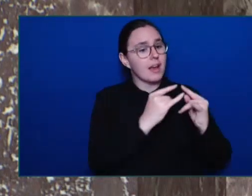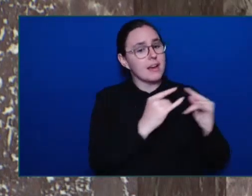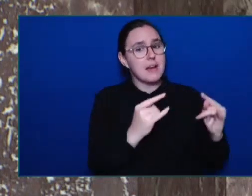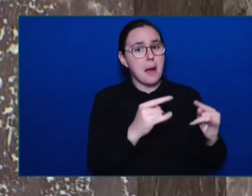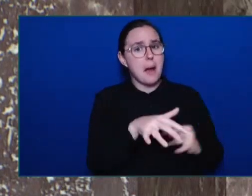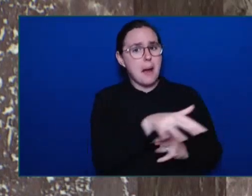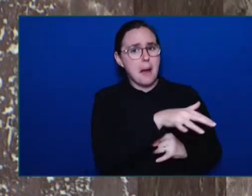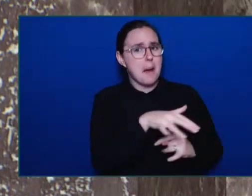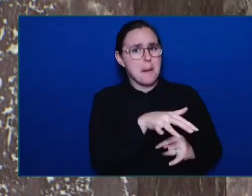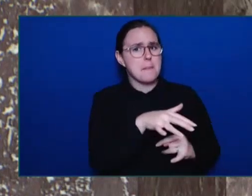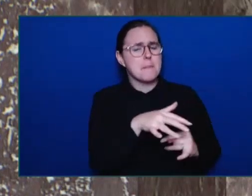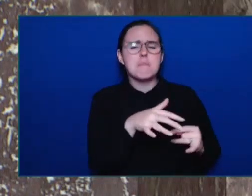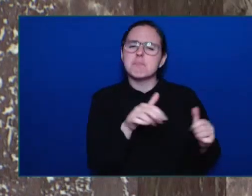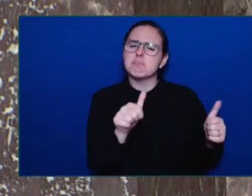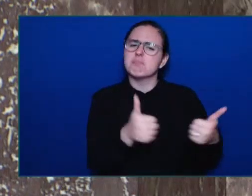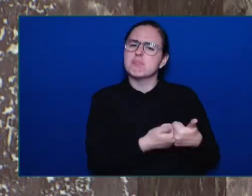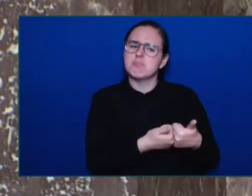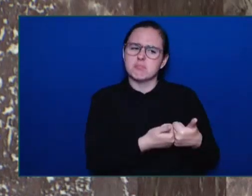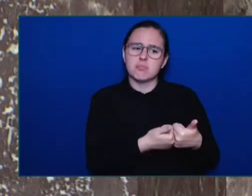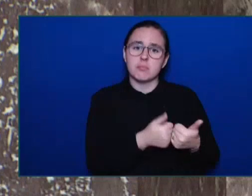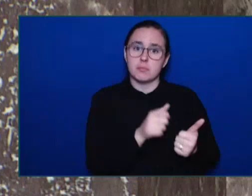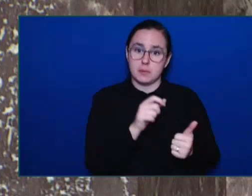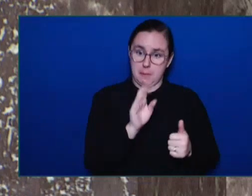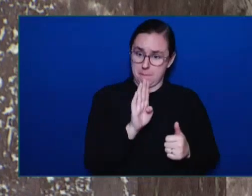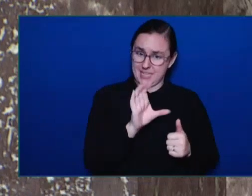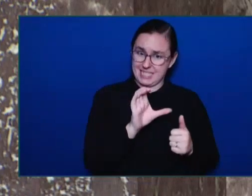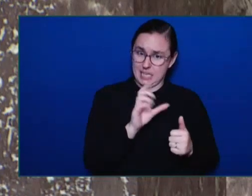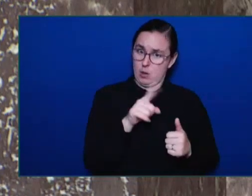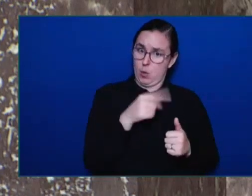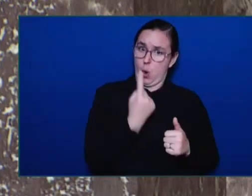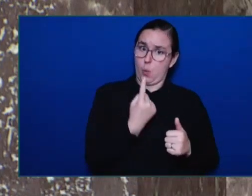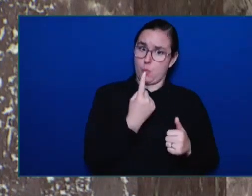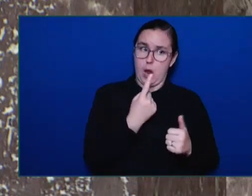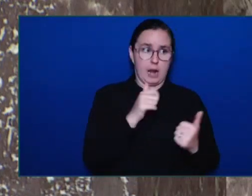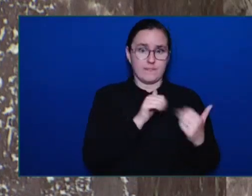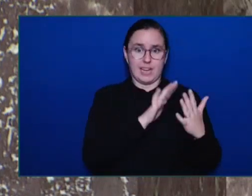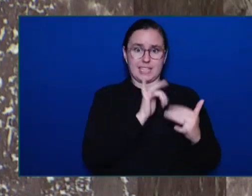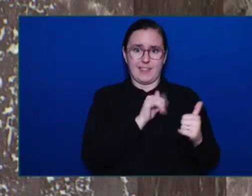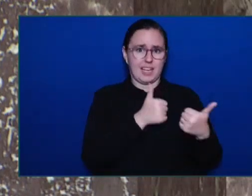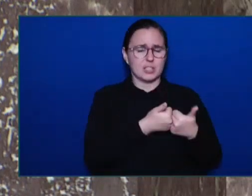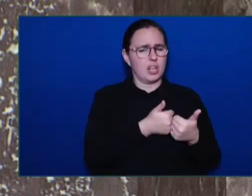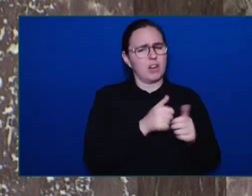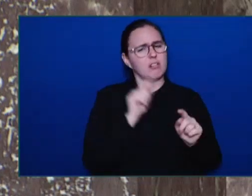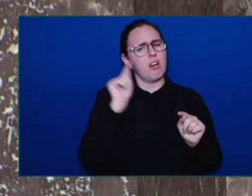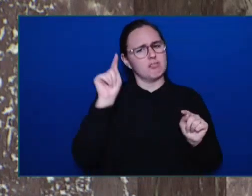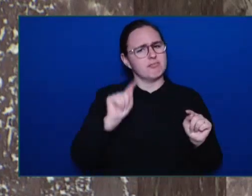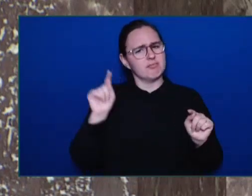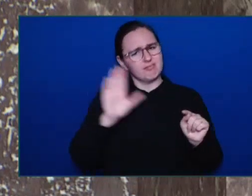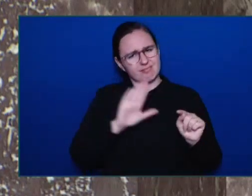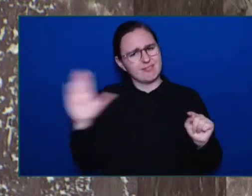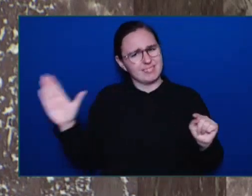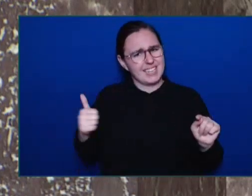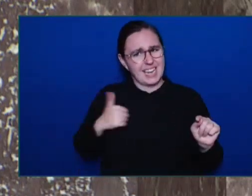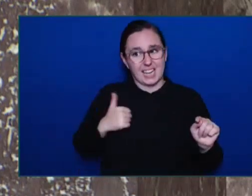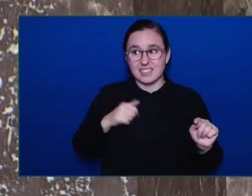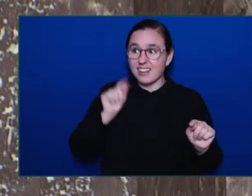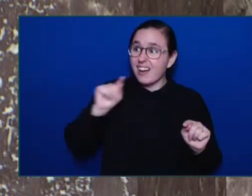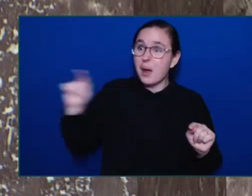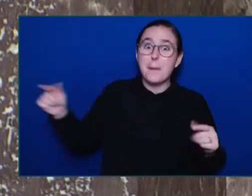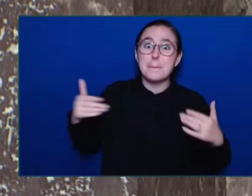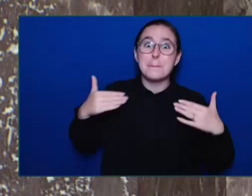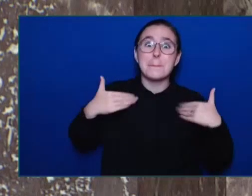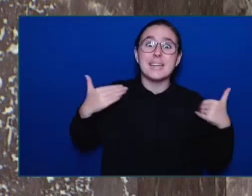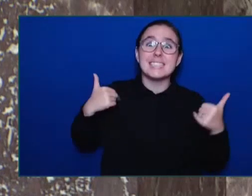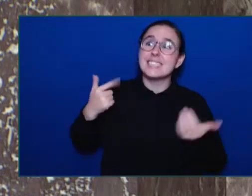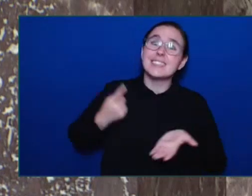country. Ministers from across the country are talking about the shift they've seen coming out of the pandemic, the additional pressures they've seen,